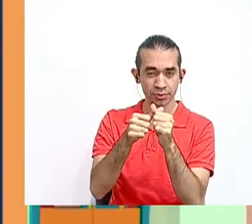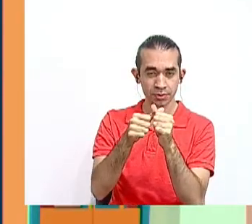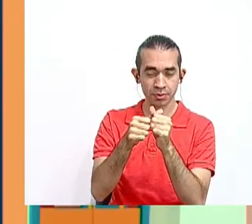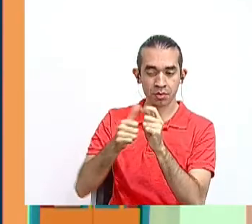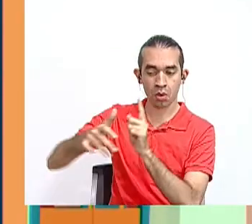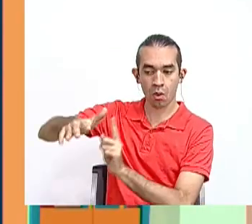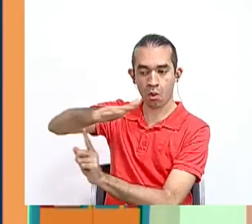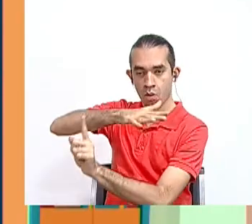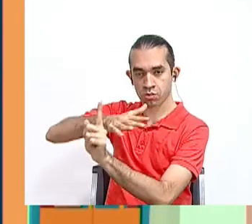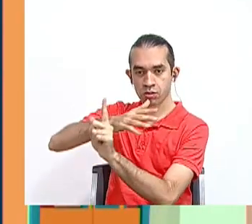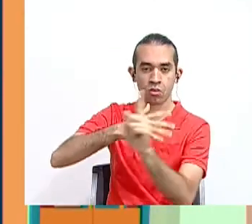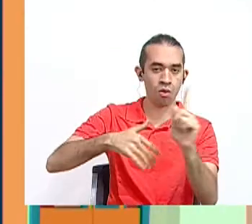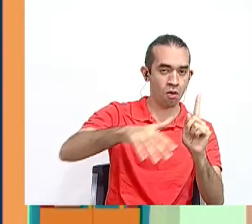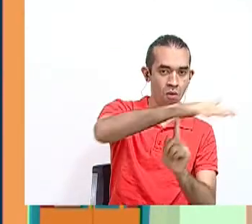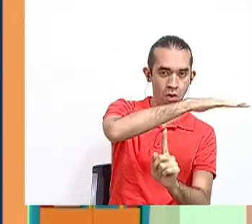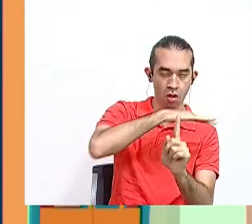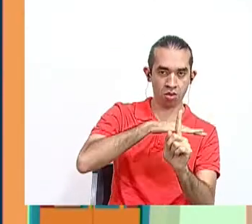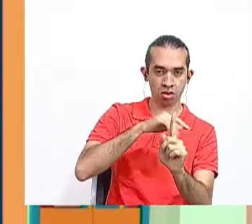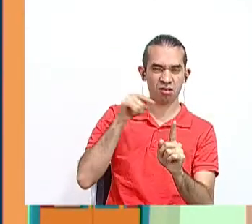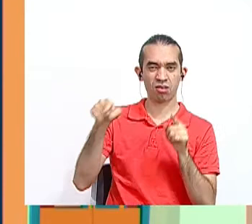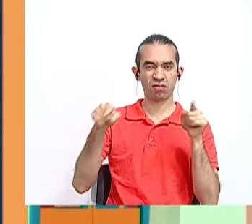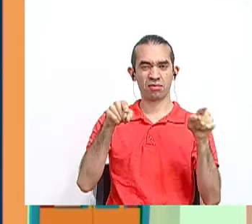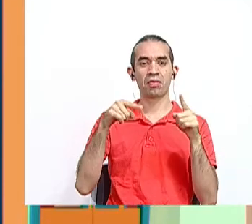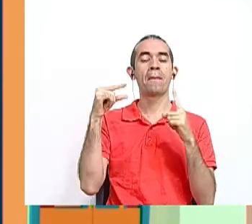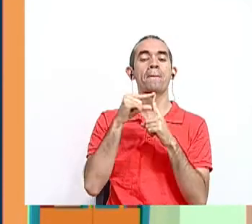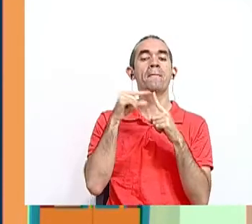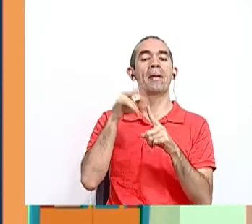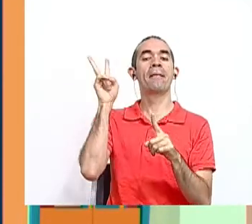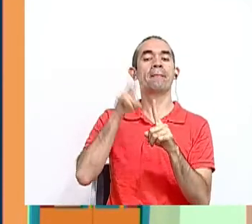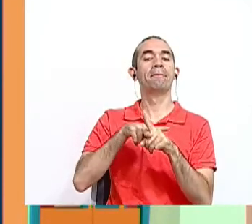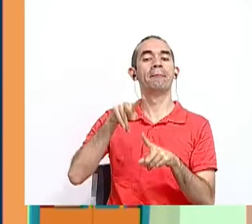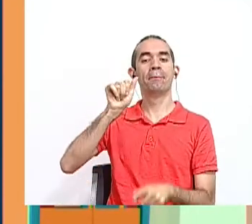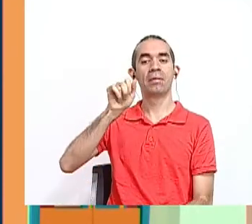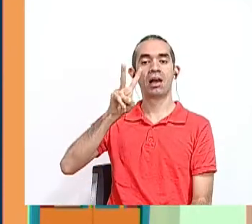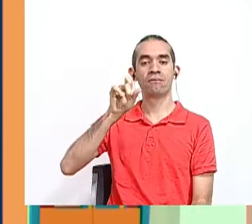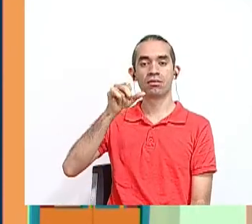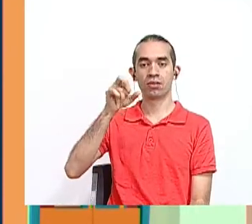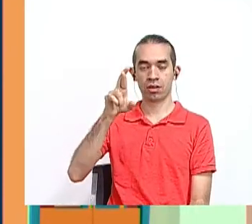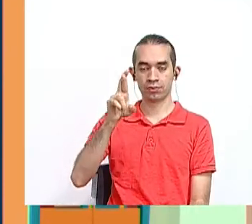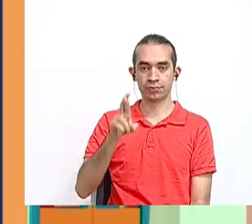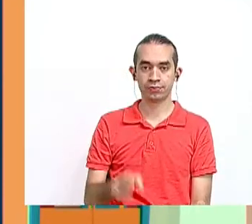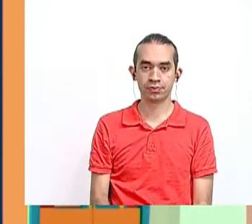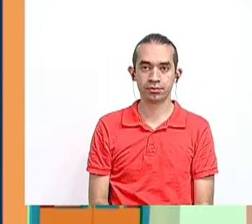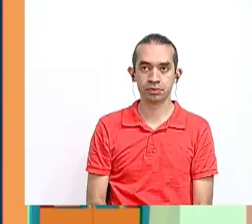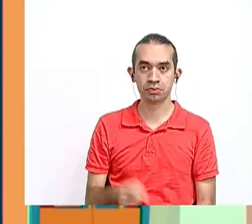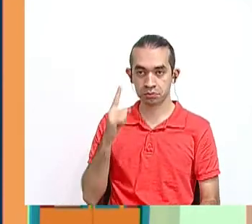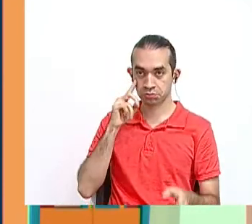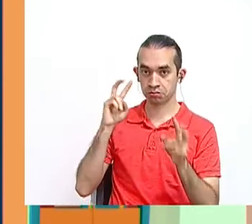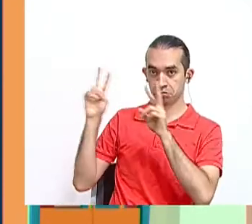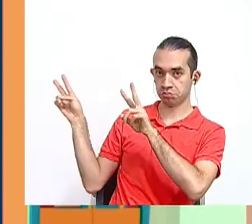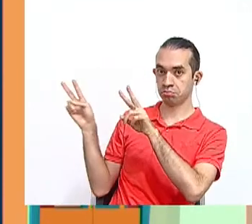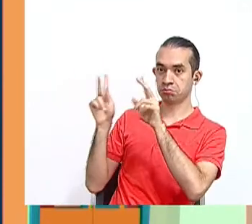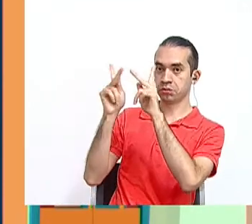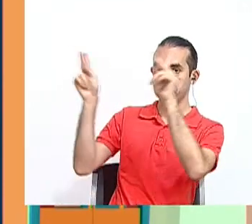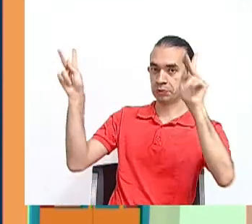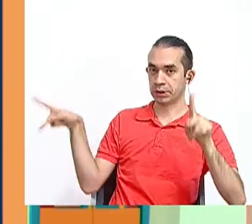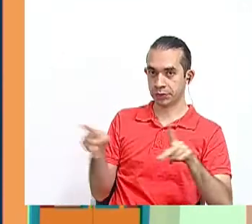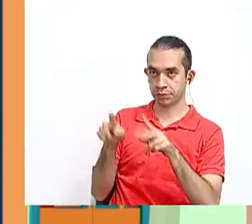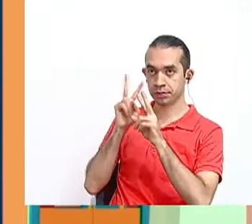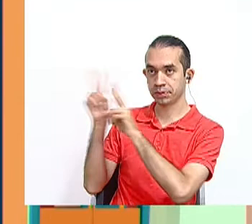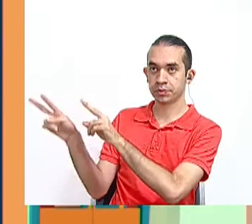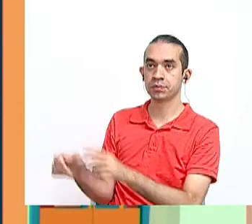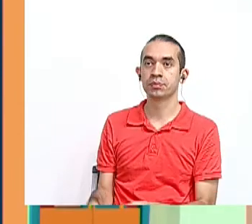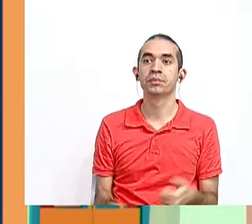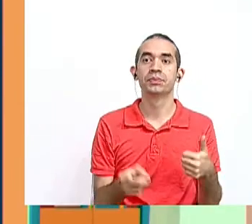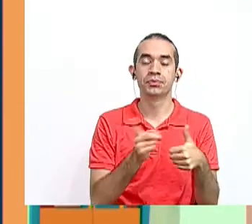that the reporters used in the video for the word avatar. So let's look at the board over here and let's see the answers.